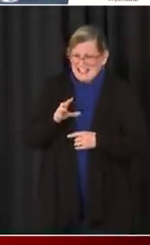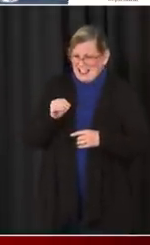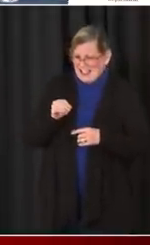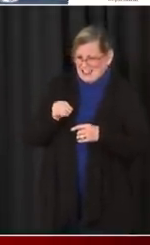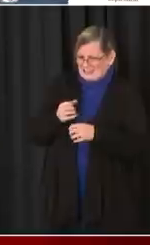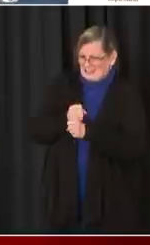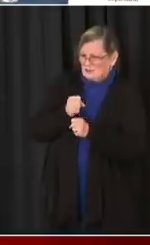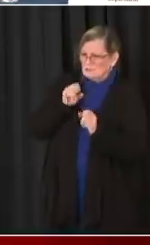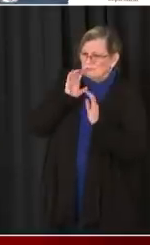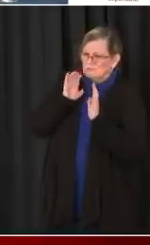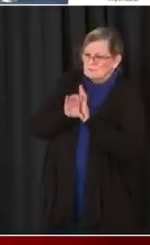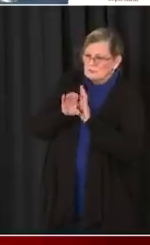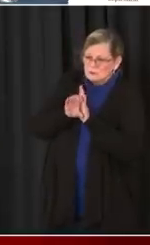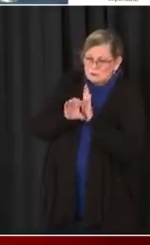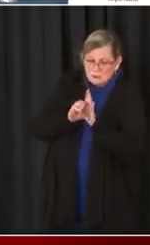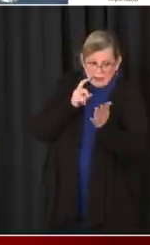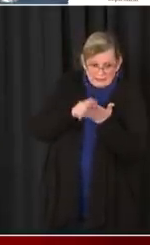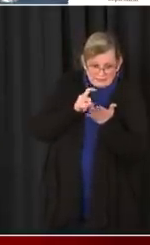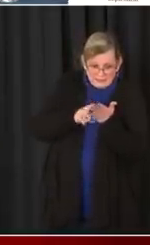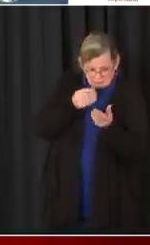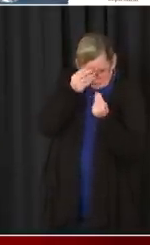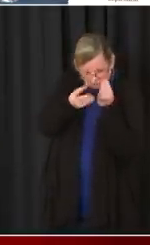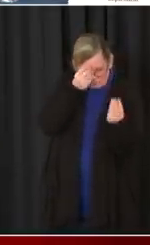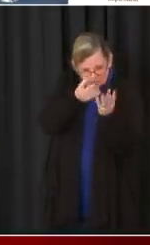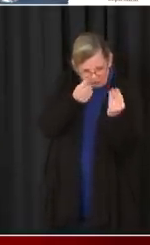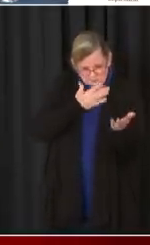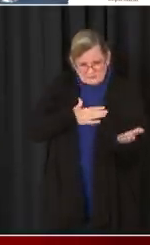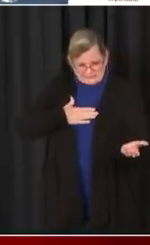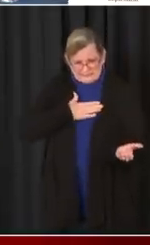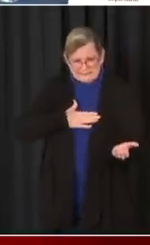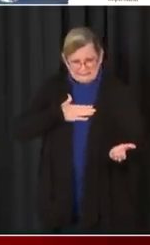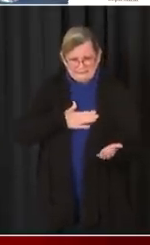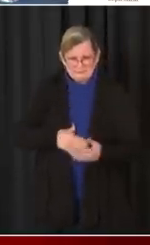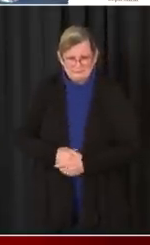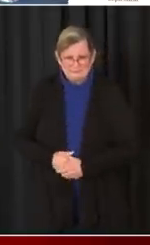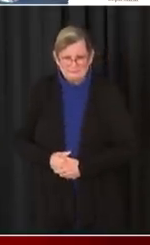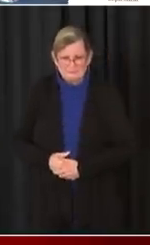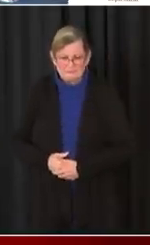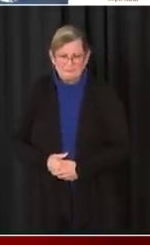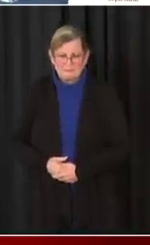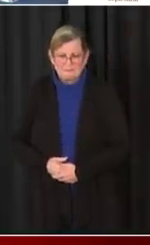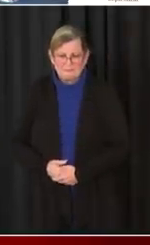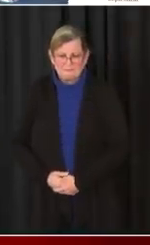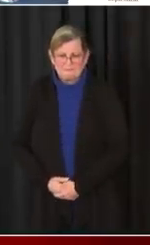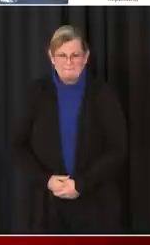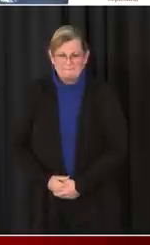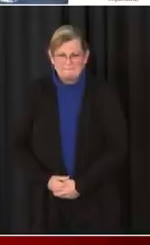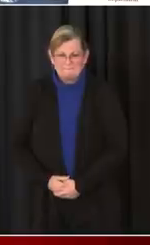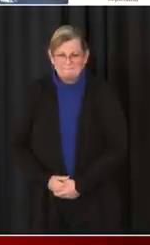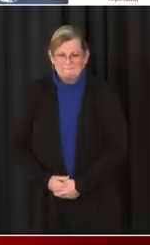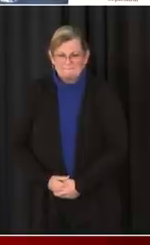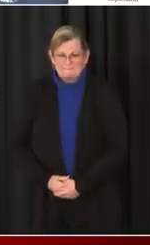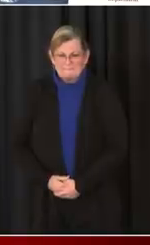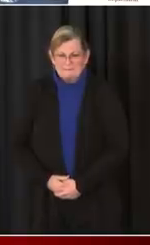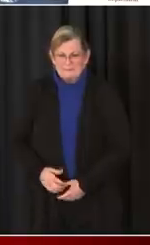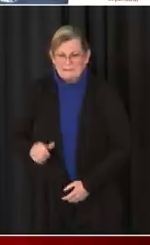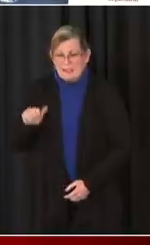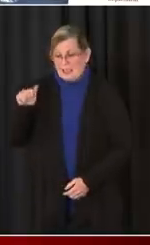are, and let's hold them accountable. Yes, sir. Yes, sir. Ashraf Khalil with the Associated